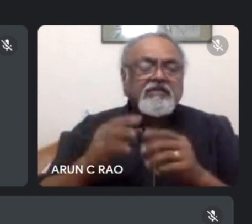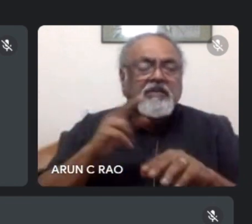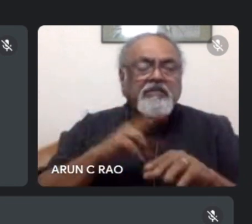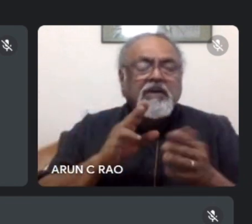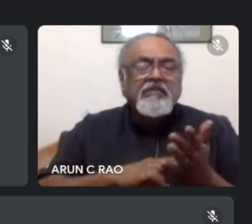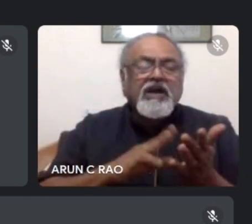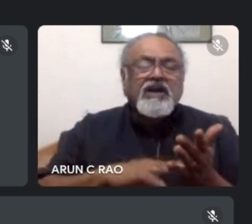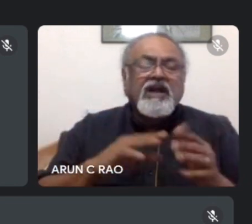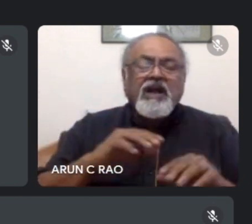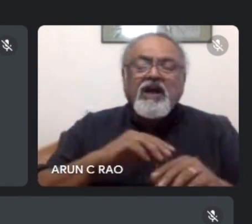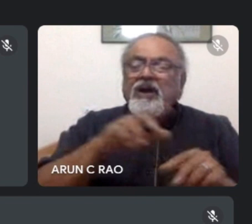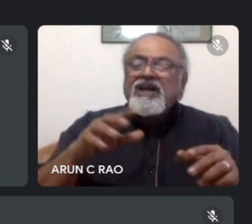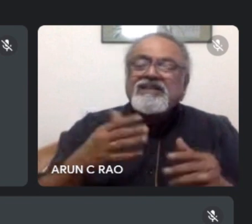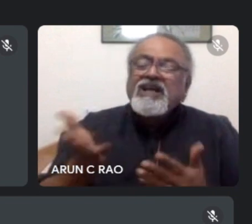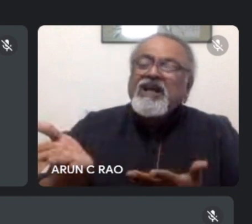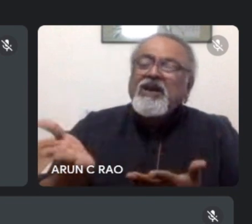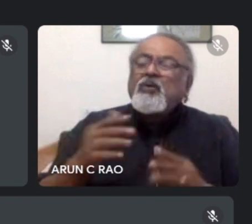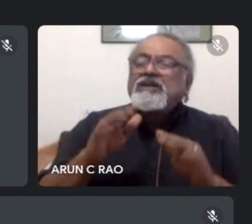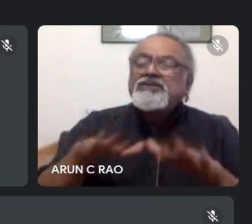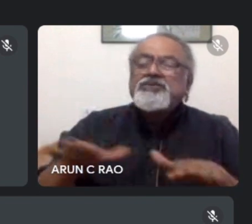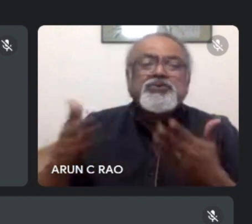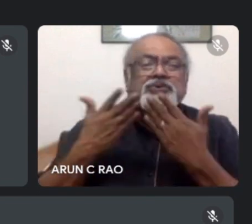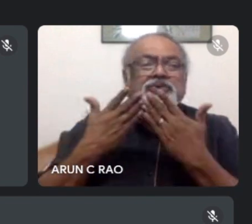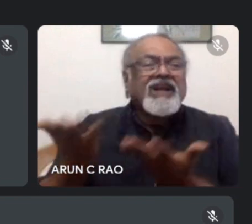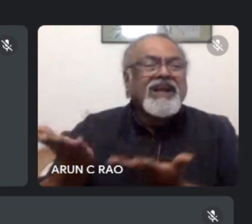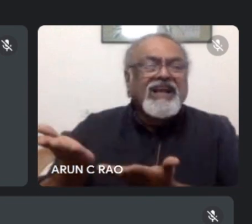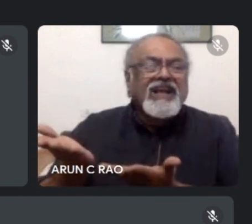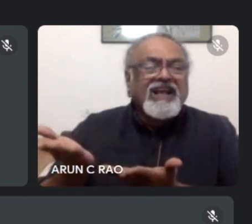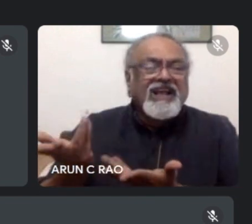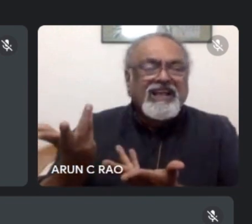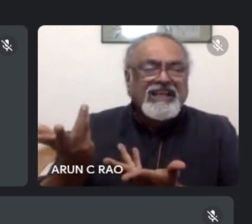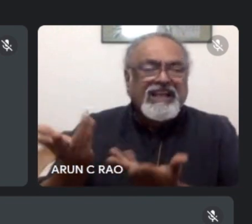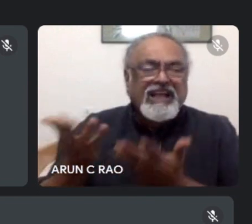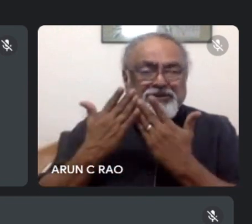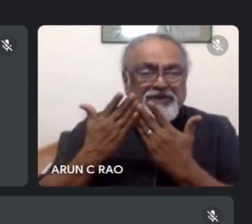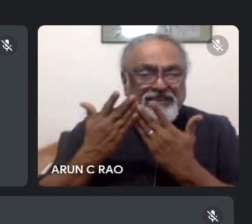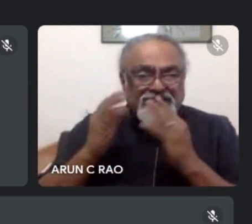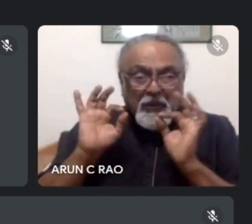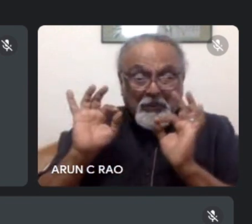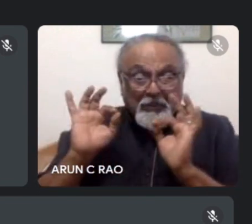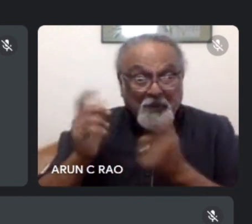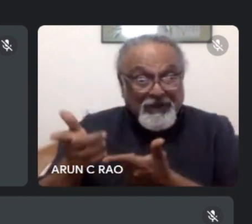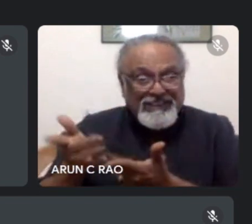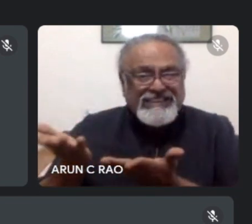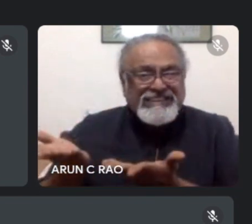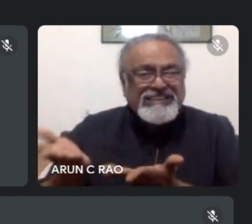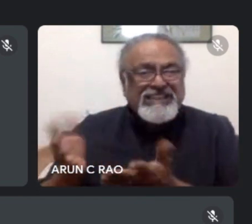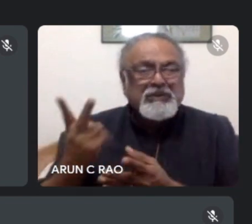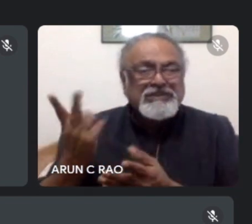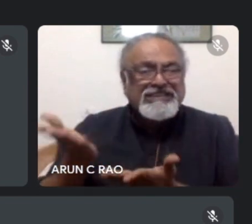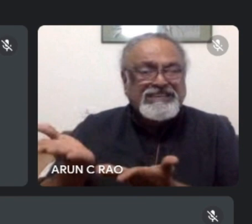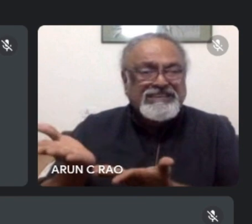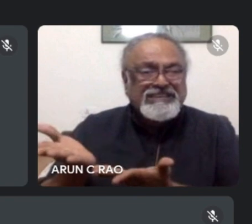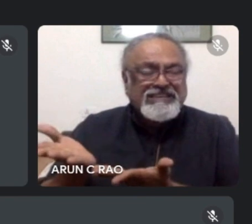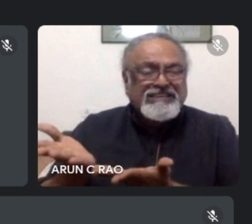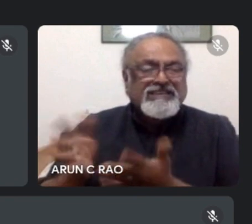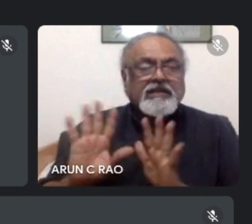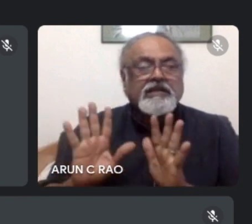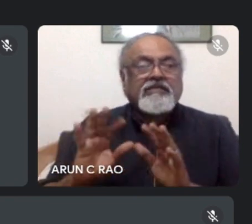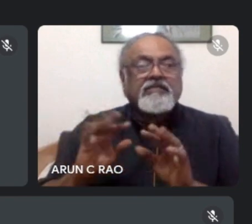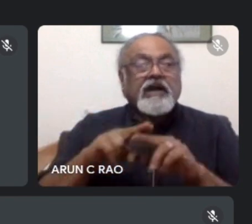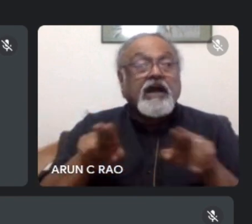to taunt that what kind of a school is this, what kind of education are they giving. So it's extremely sad